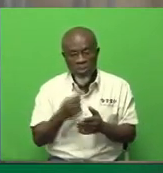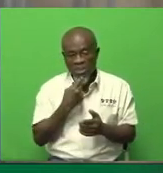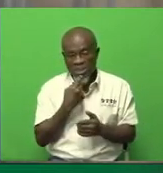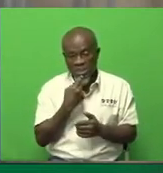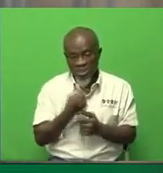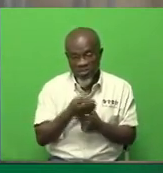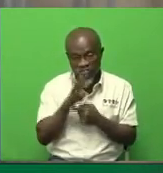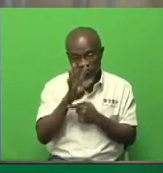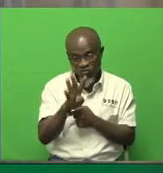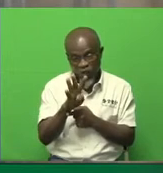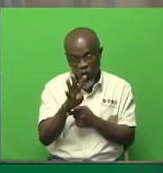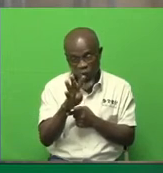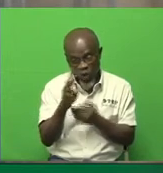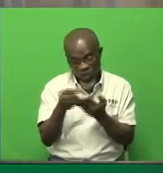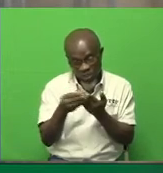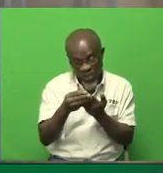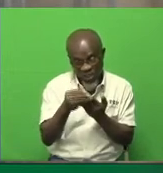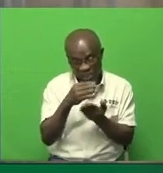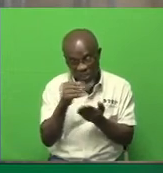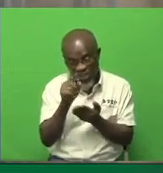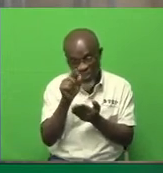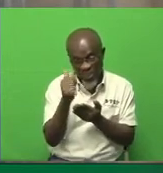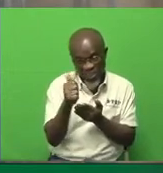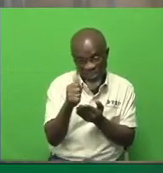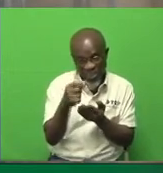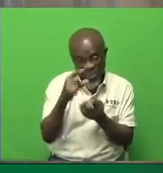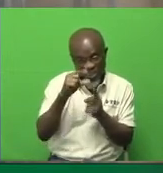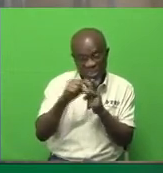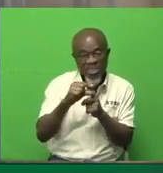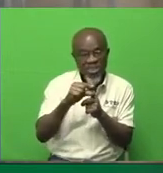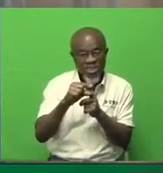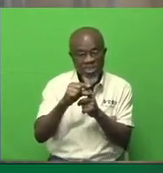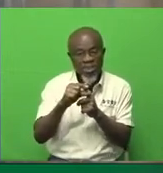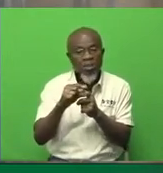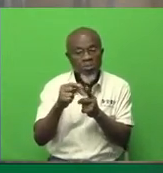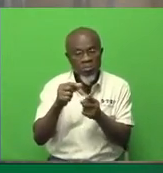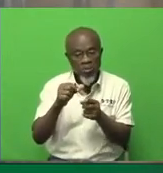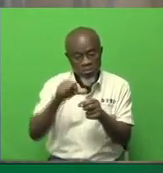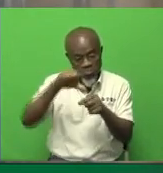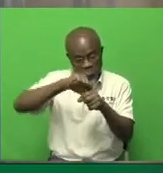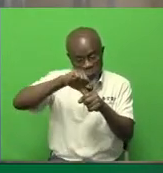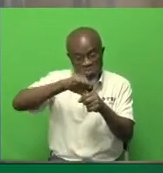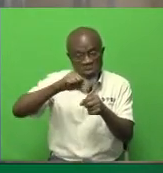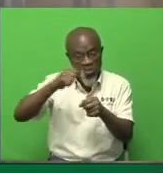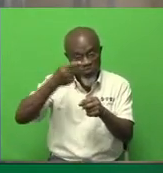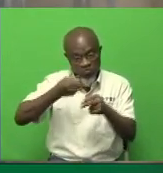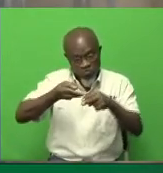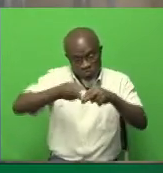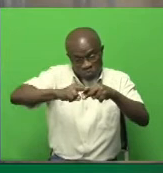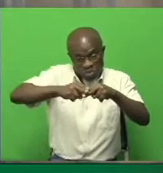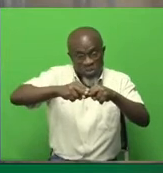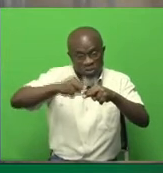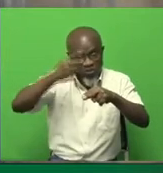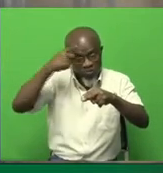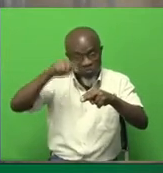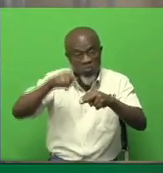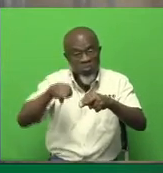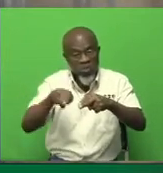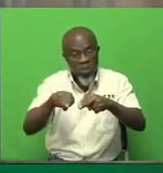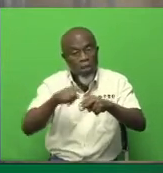increase per day would help offset the increase in fuel prices were you taking over a billion